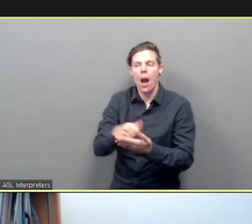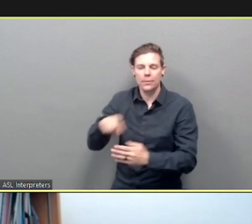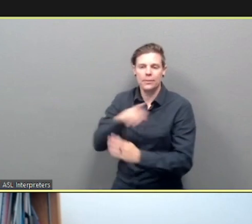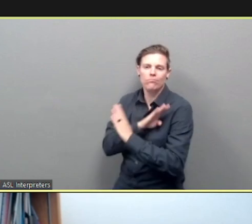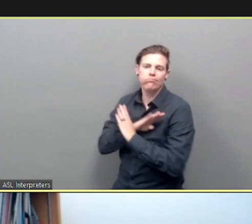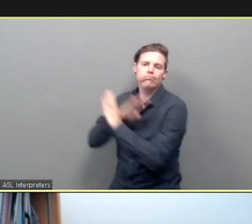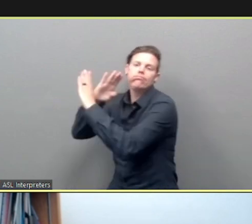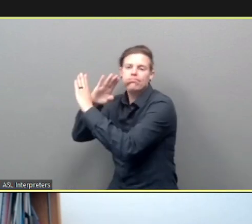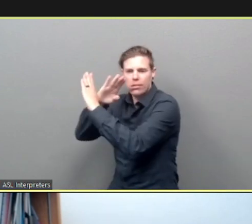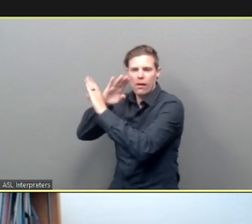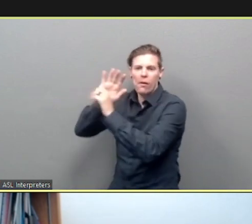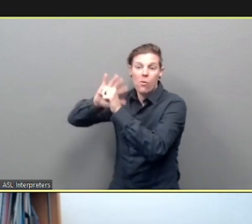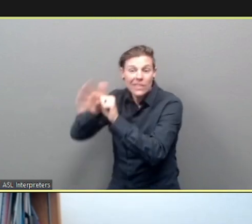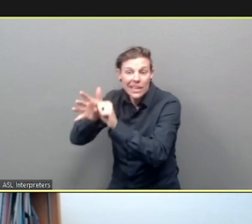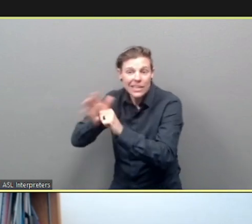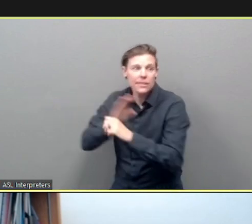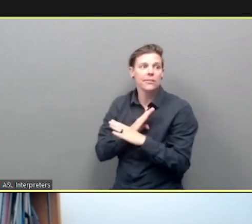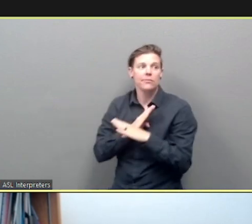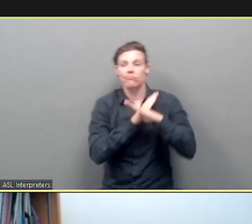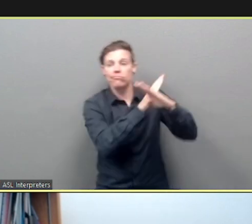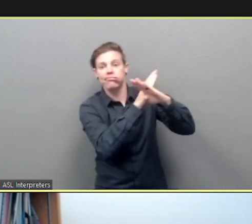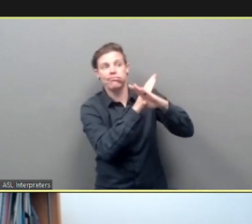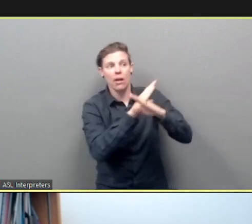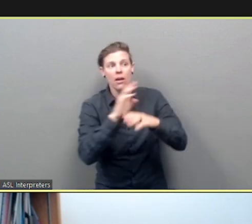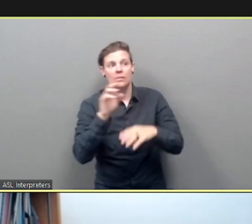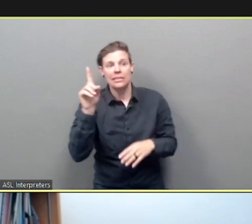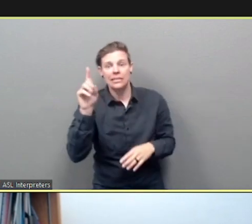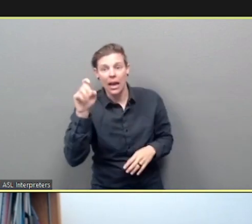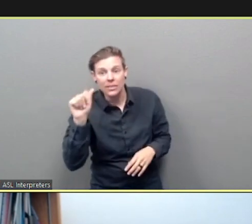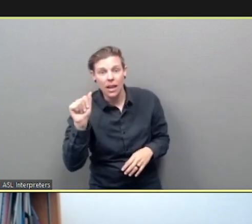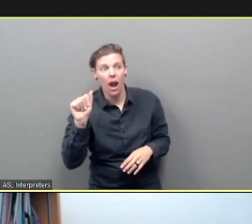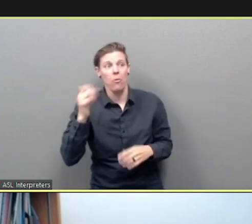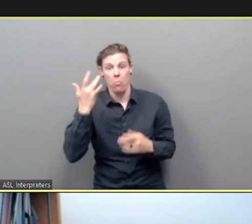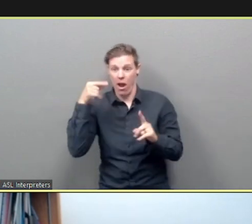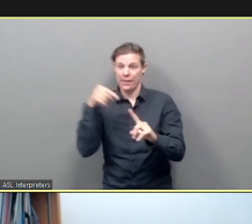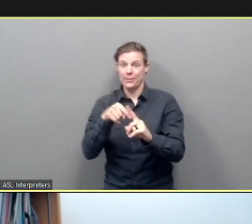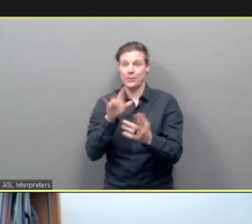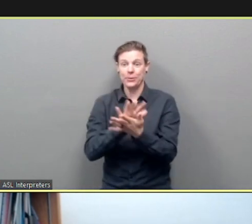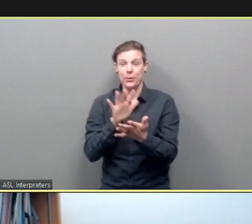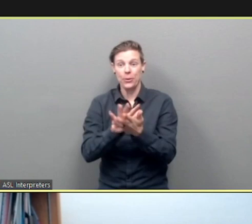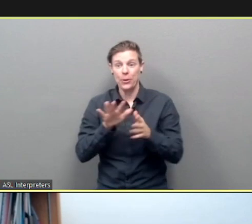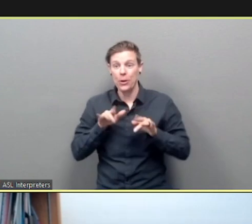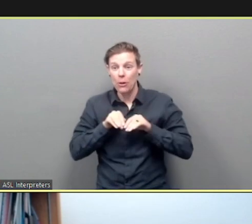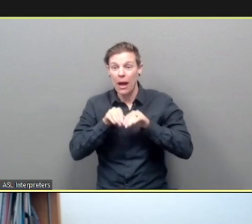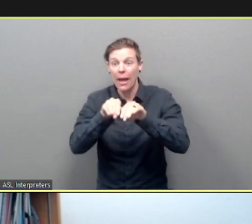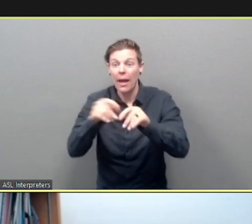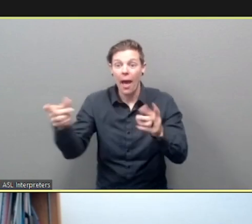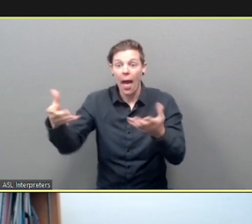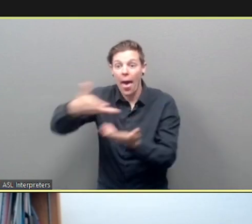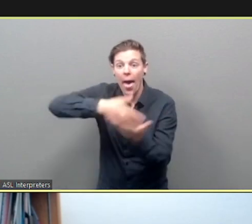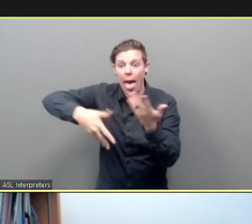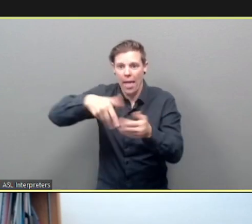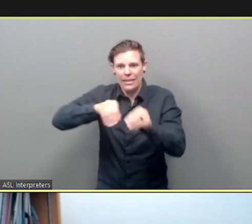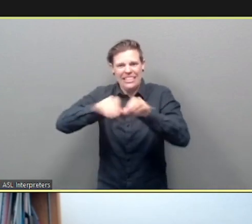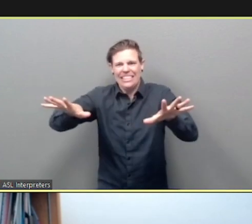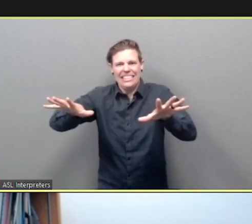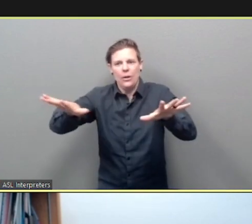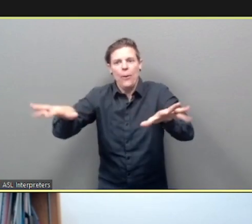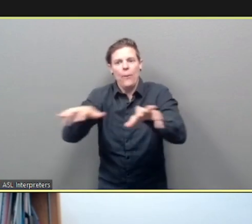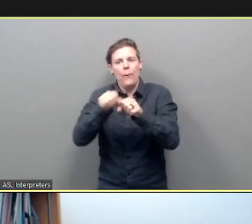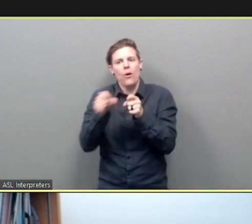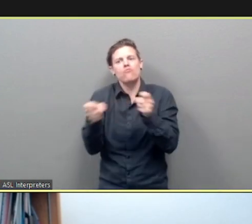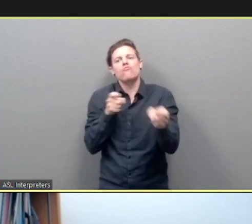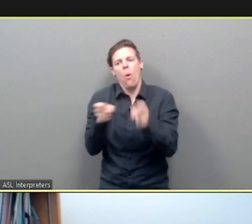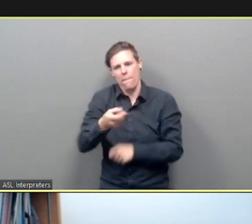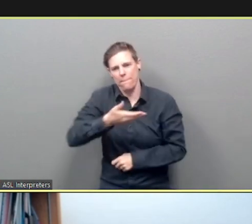kids and to prevent onward transmission of the virus and to help us end the pandemic. Let's go ahead and move to next